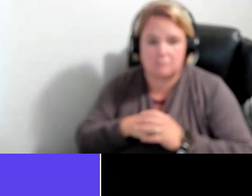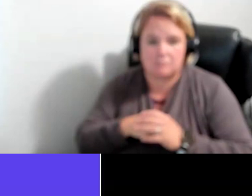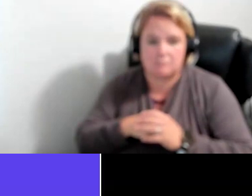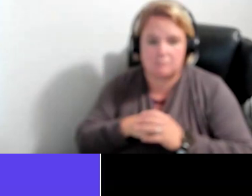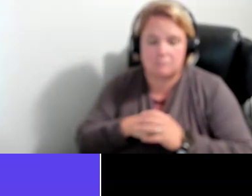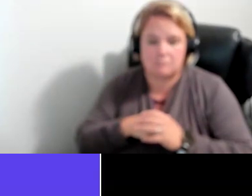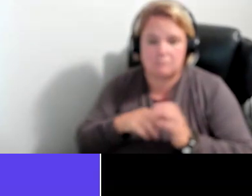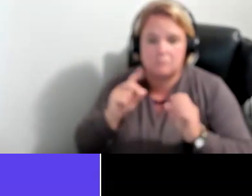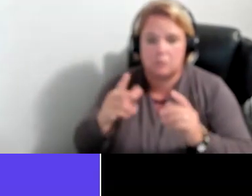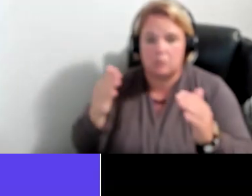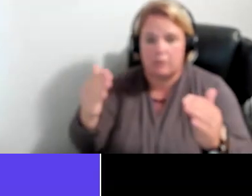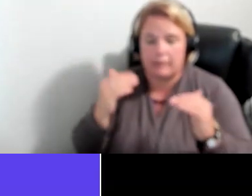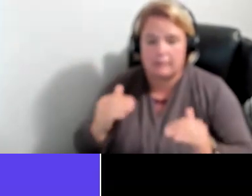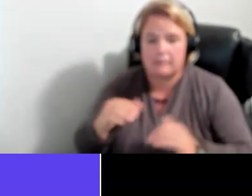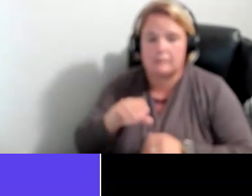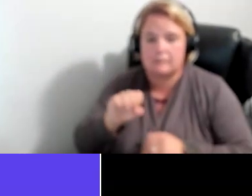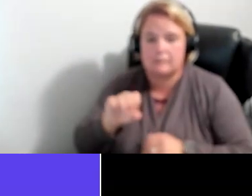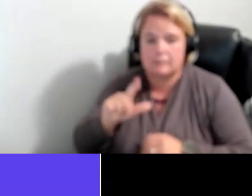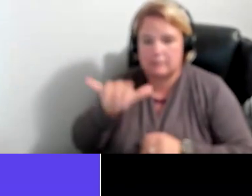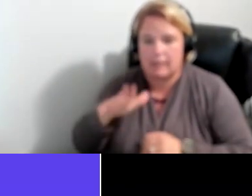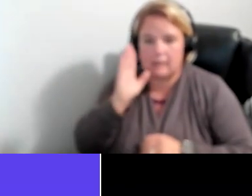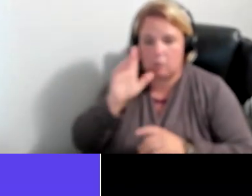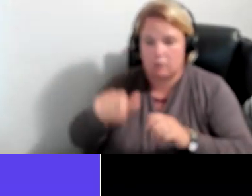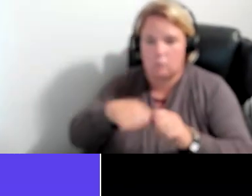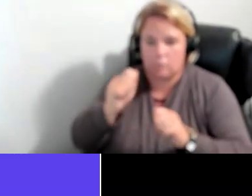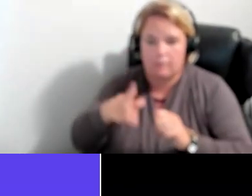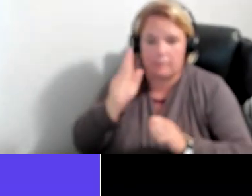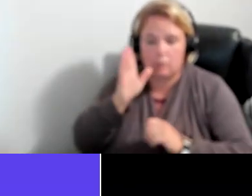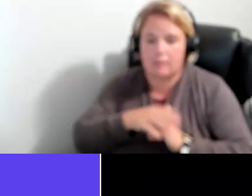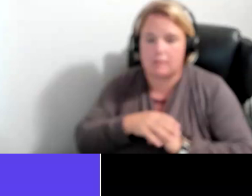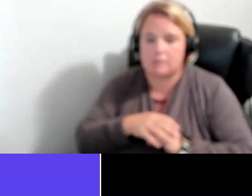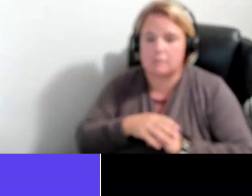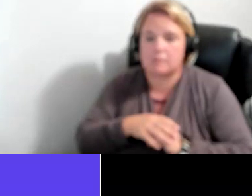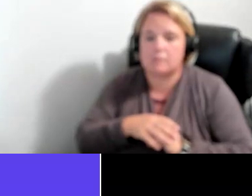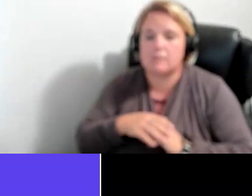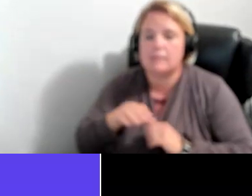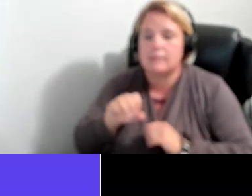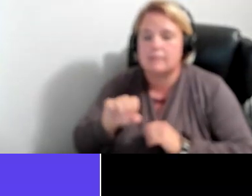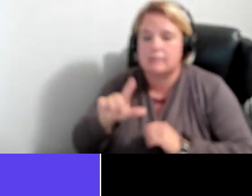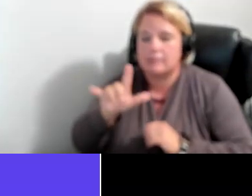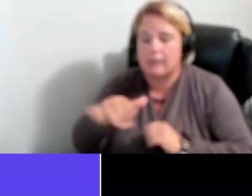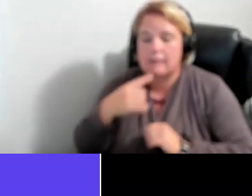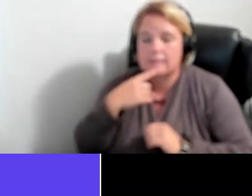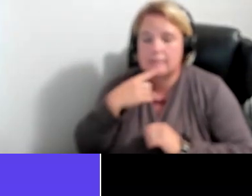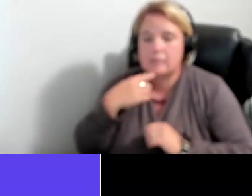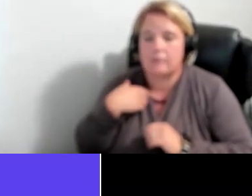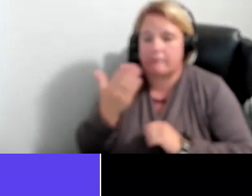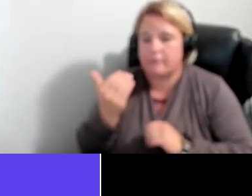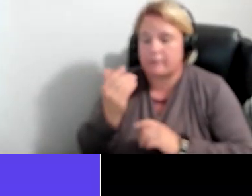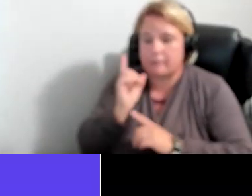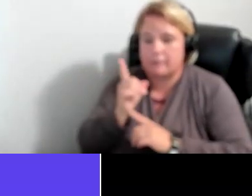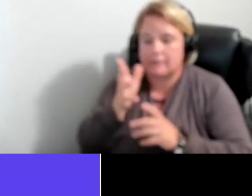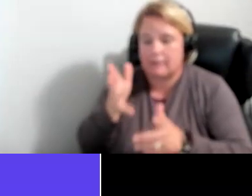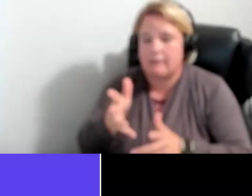Okay, Sally is going to wrap up. Okay, yeah, so we have about 15 minutes left, so